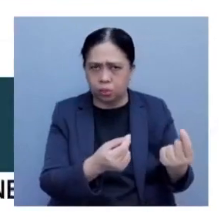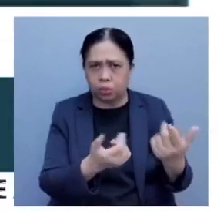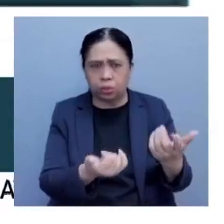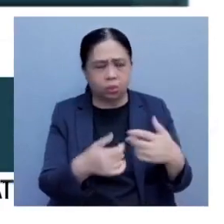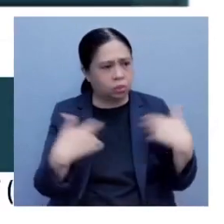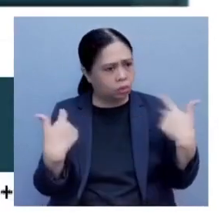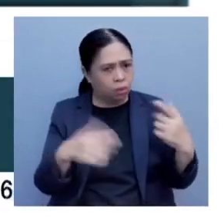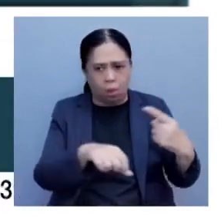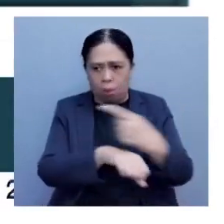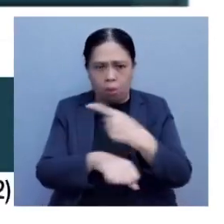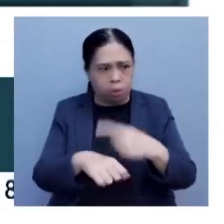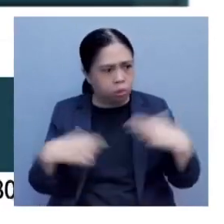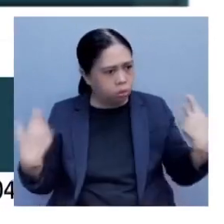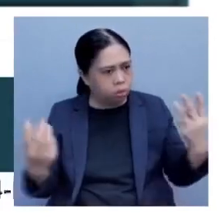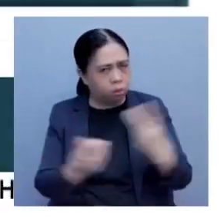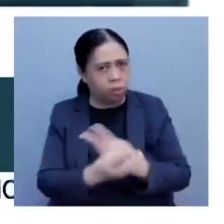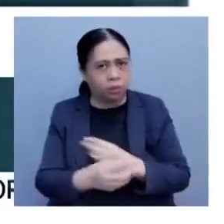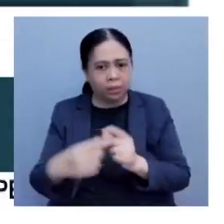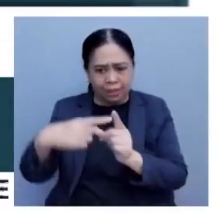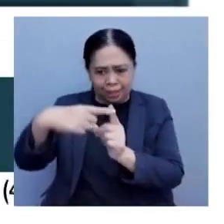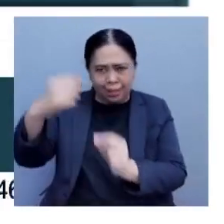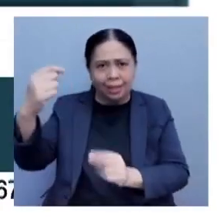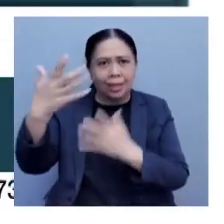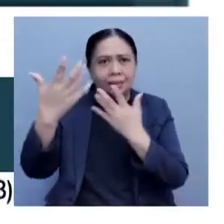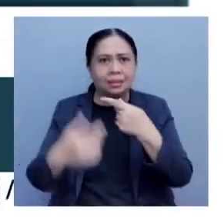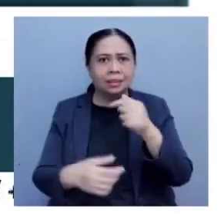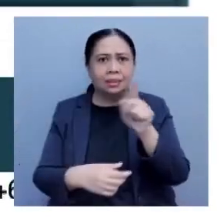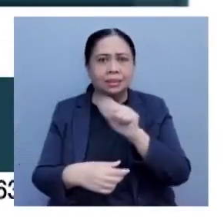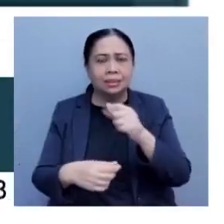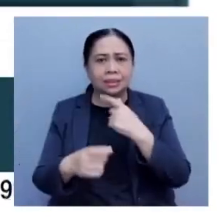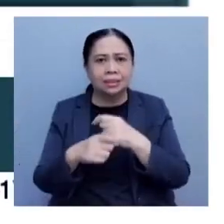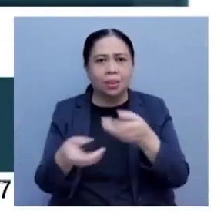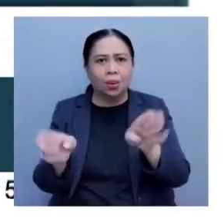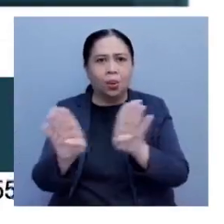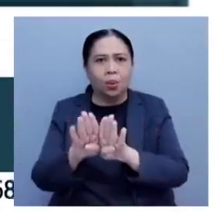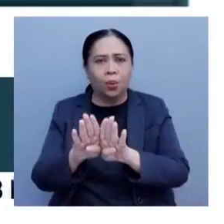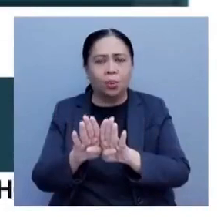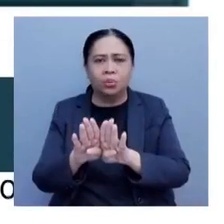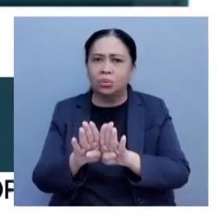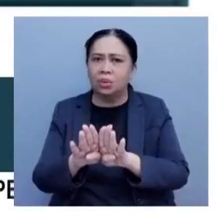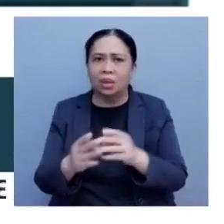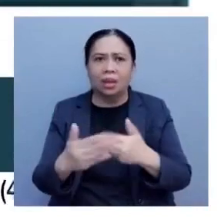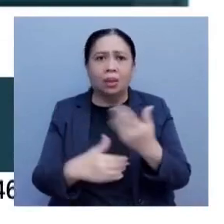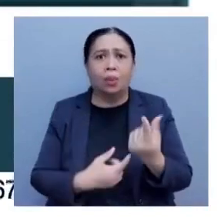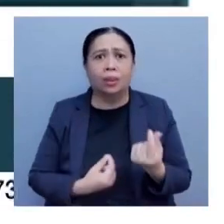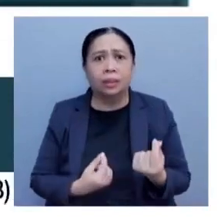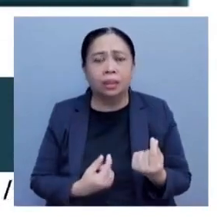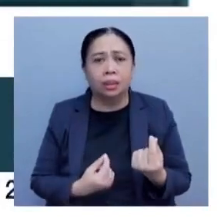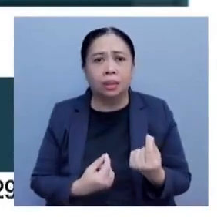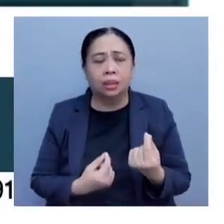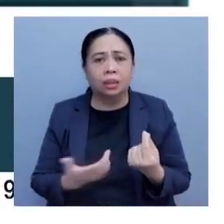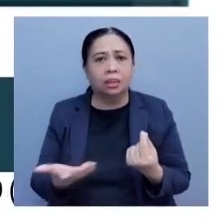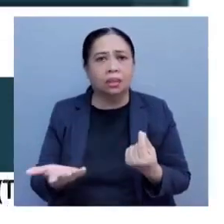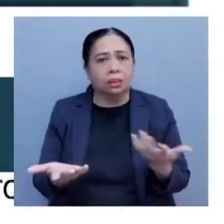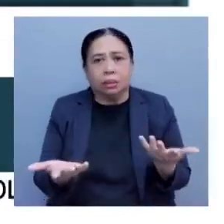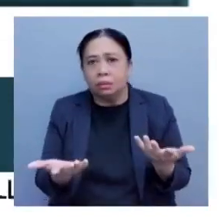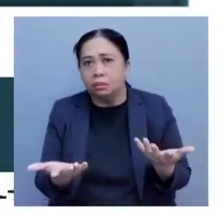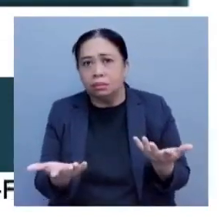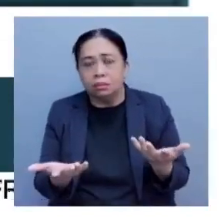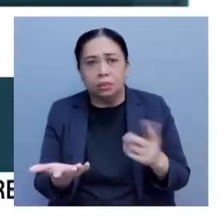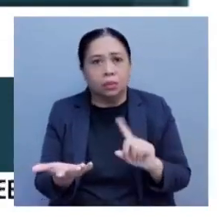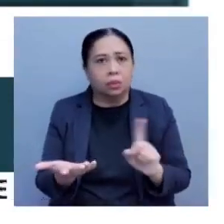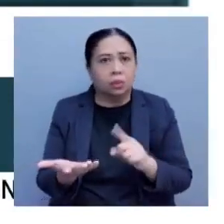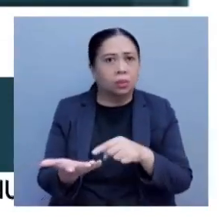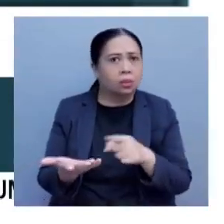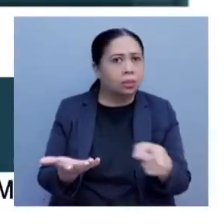absolutely wrong. The Gaza Strip is totally closed, and then what? I mean,